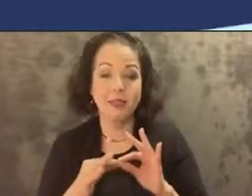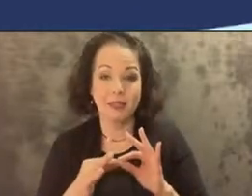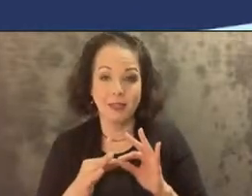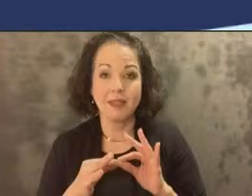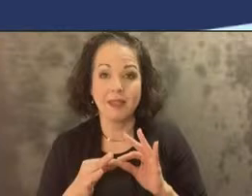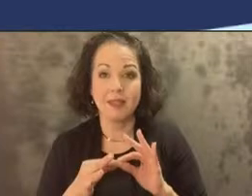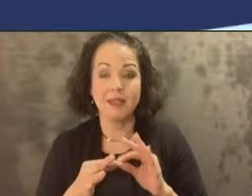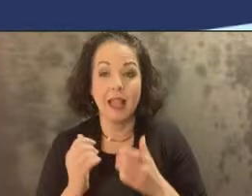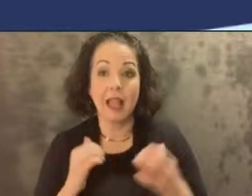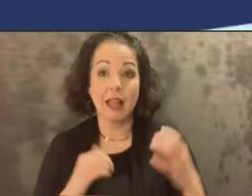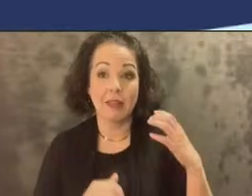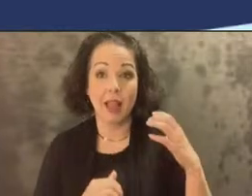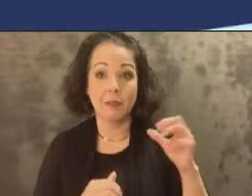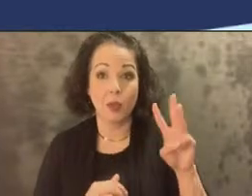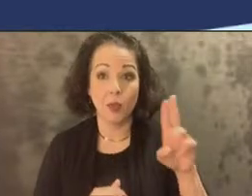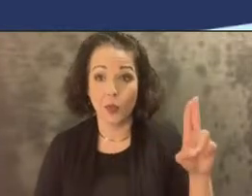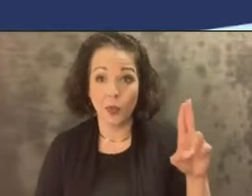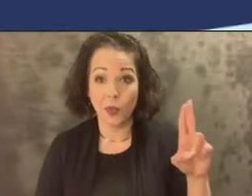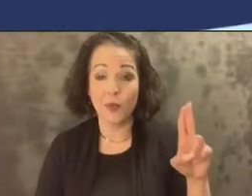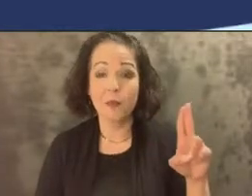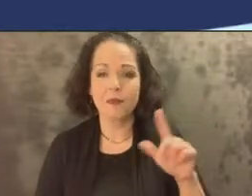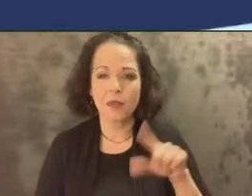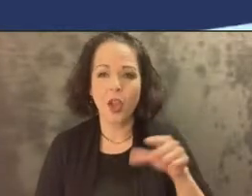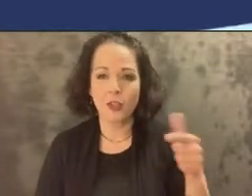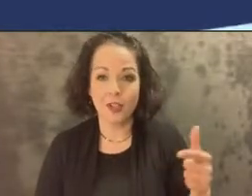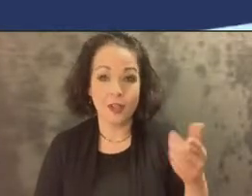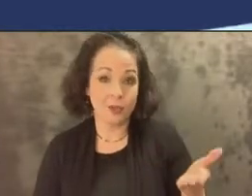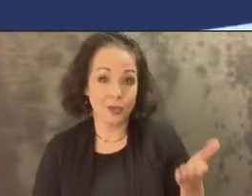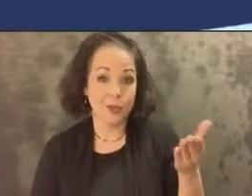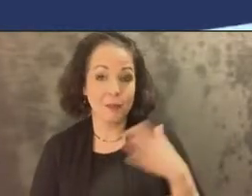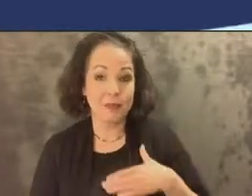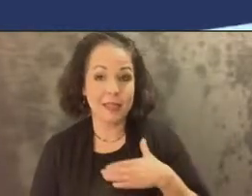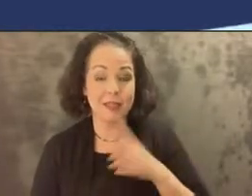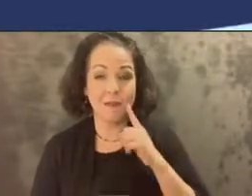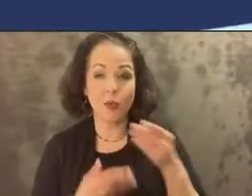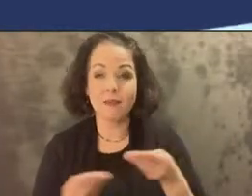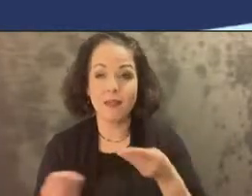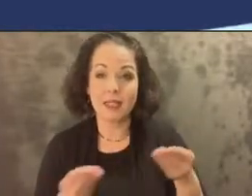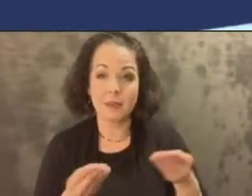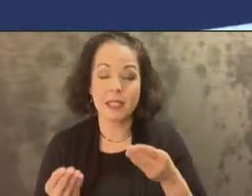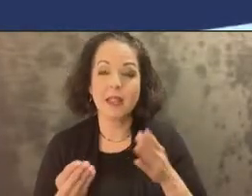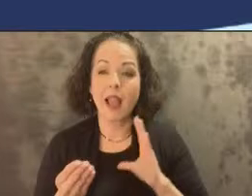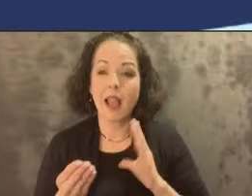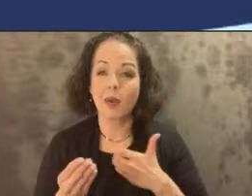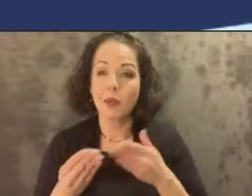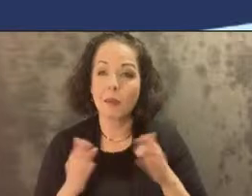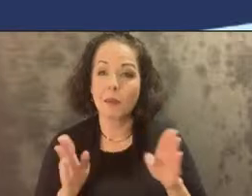Captain Wu, I'll turn it over to you, please. Thank you for facilitating our public comment.